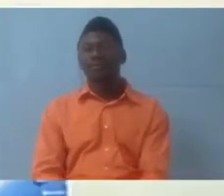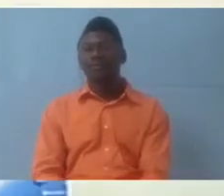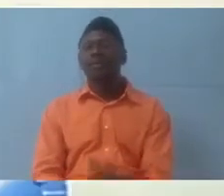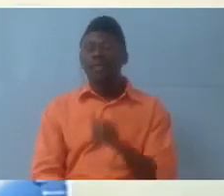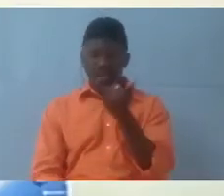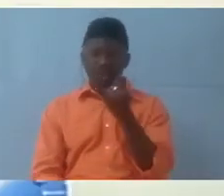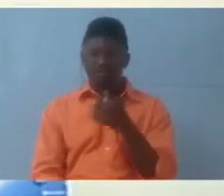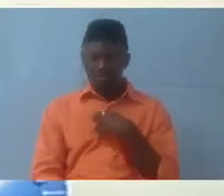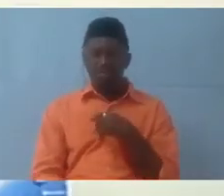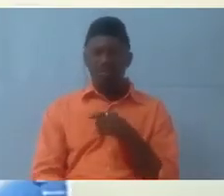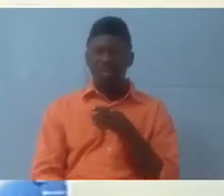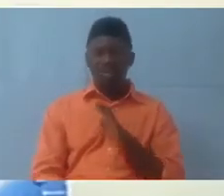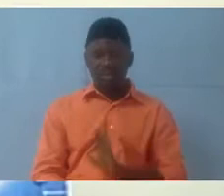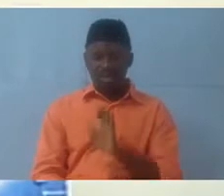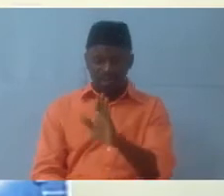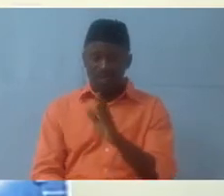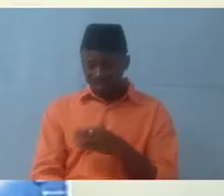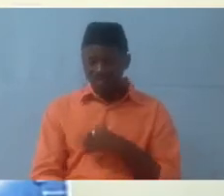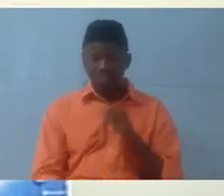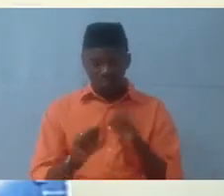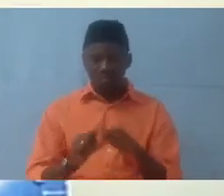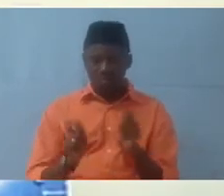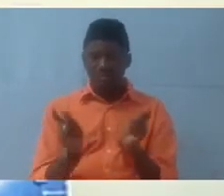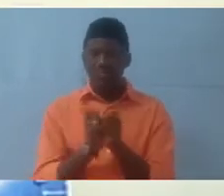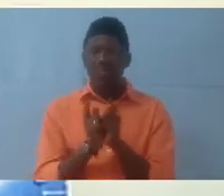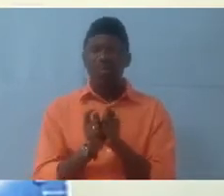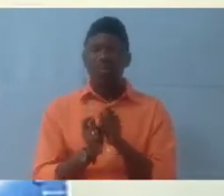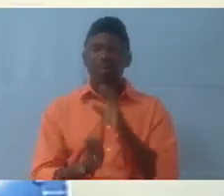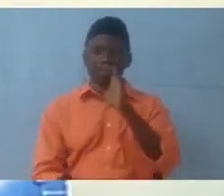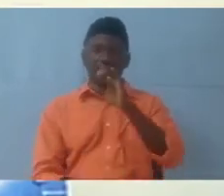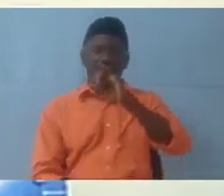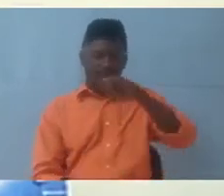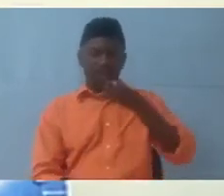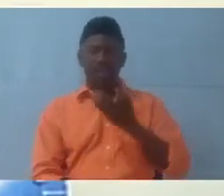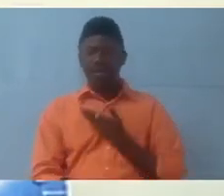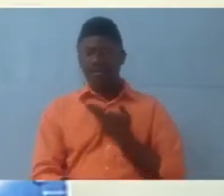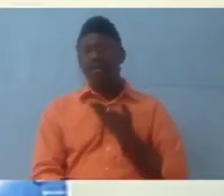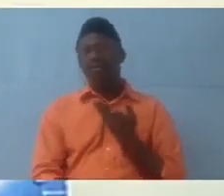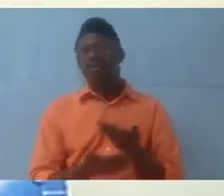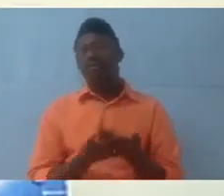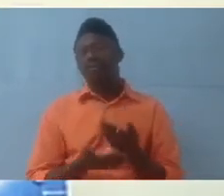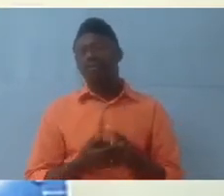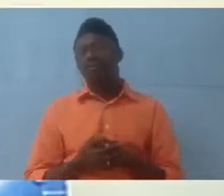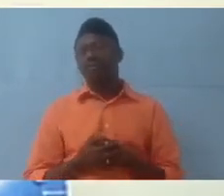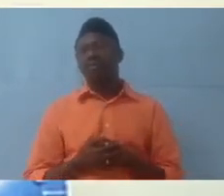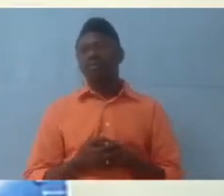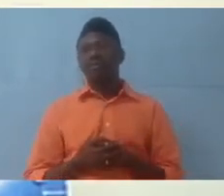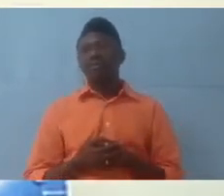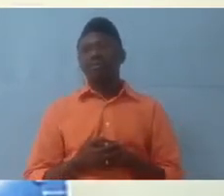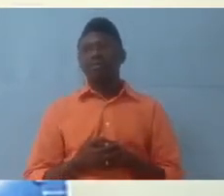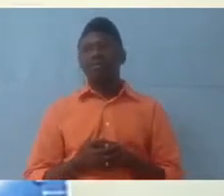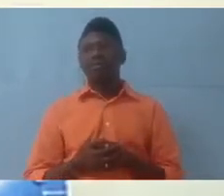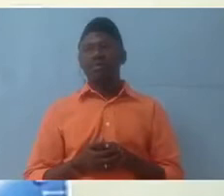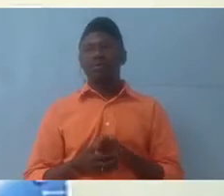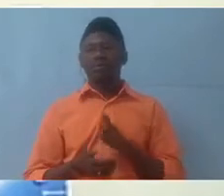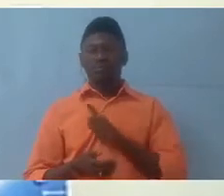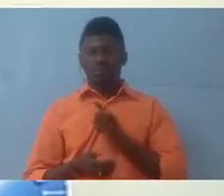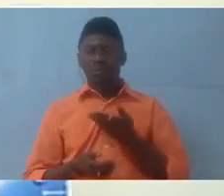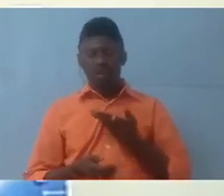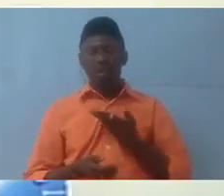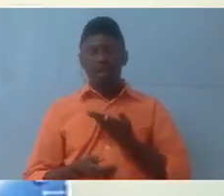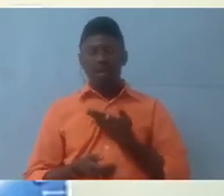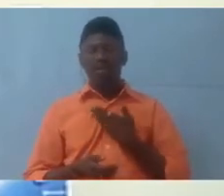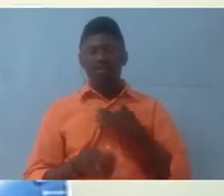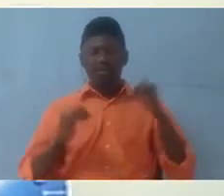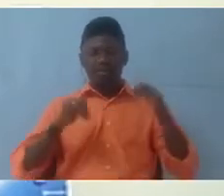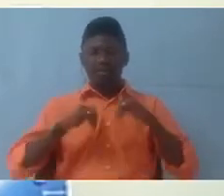up seeing the CJ. Wow, mujegi nak gis nañ sax Chief Justice bi. Yes, we end up having a demanding for a meeting with the Chief